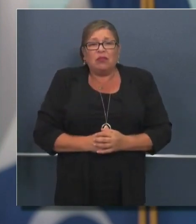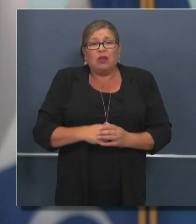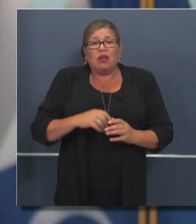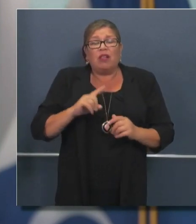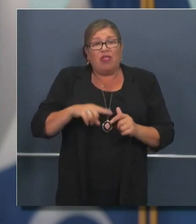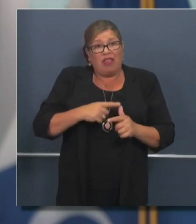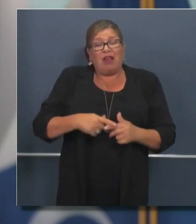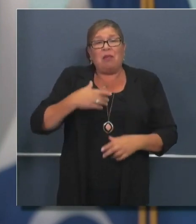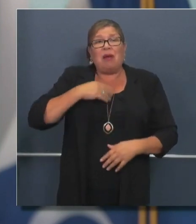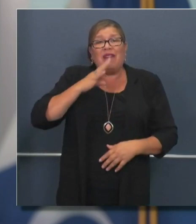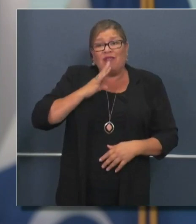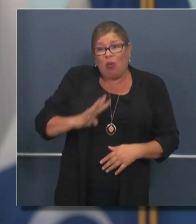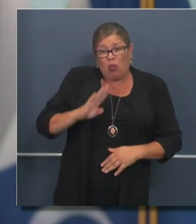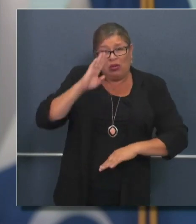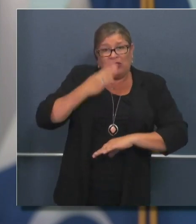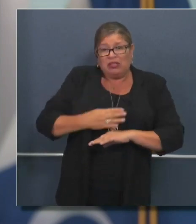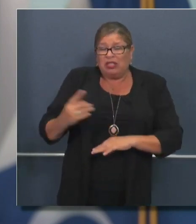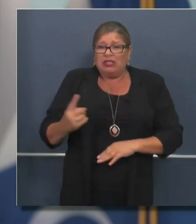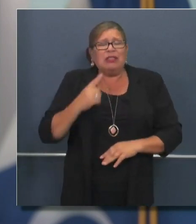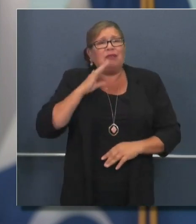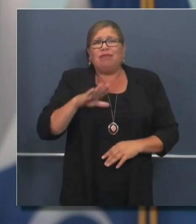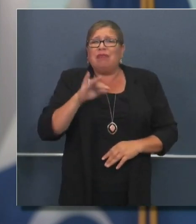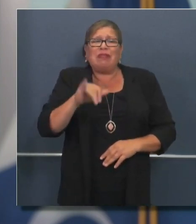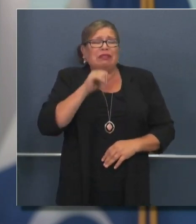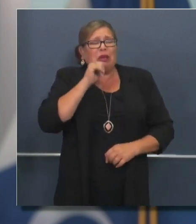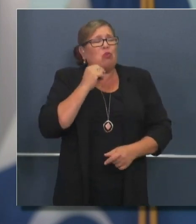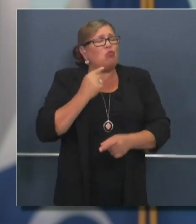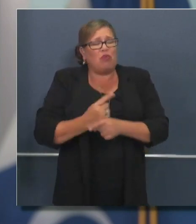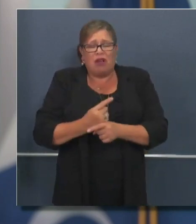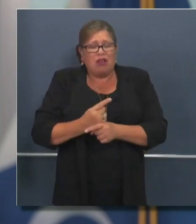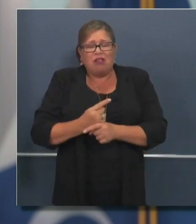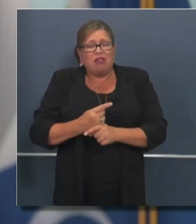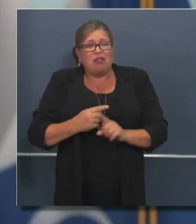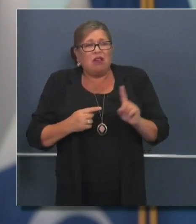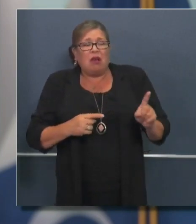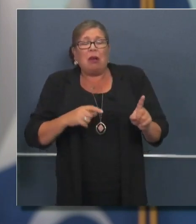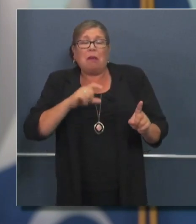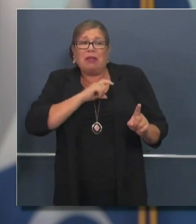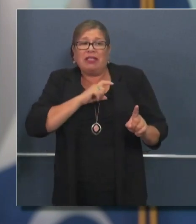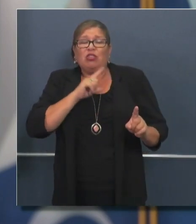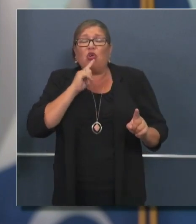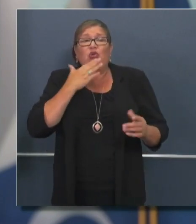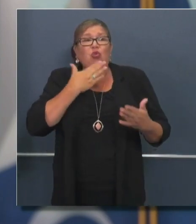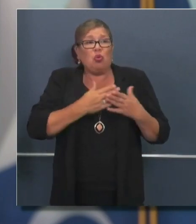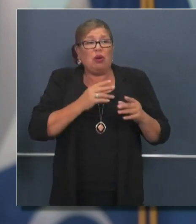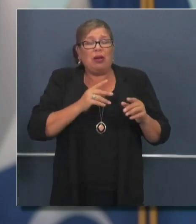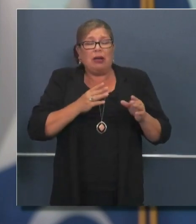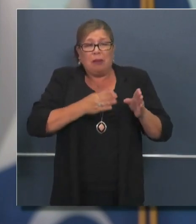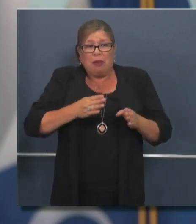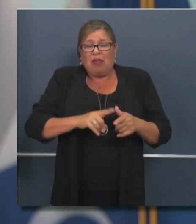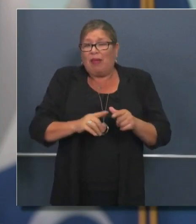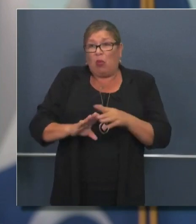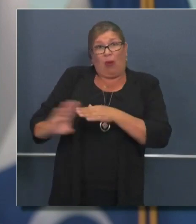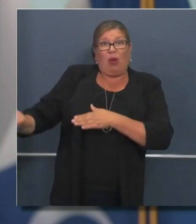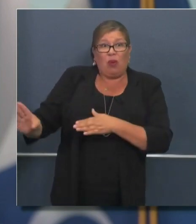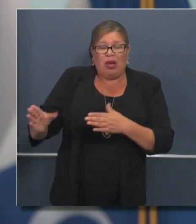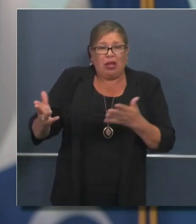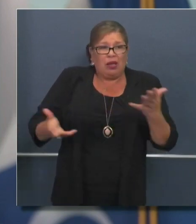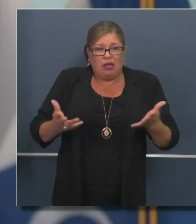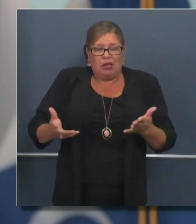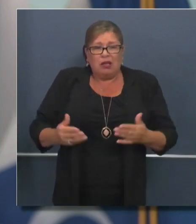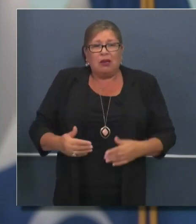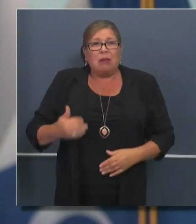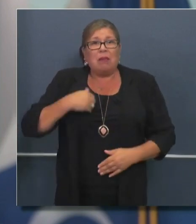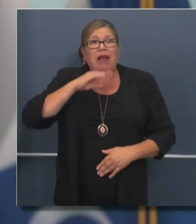my 4-year-old, said, "That's not right, Hunter. Police officers are good people," and he ran away. My daughter,